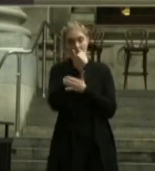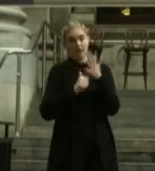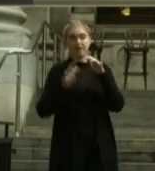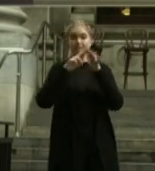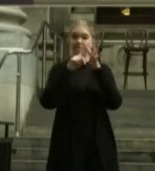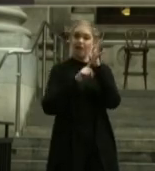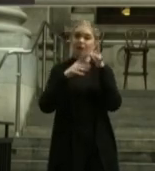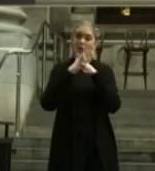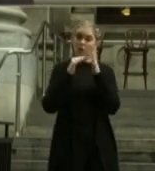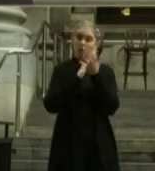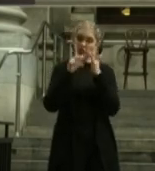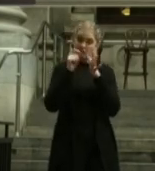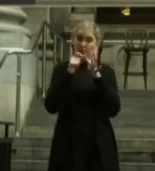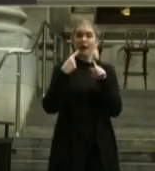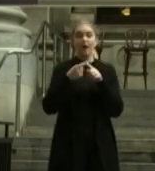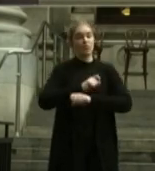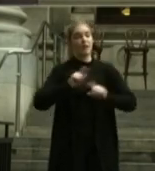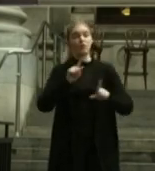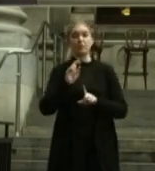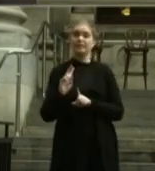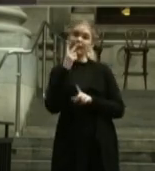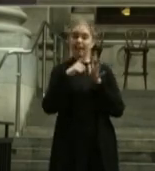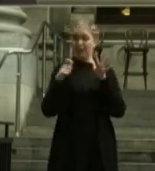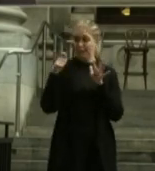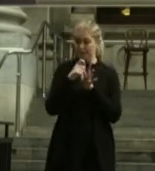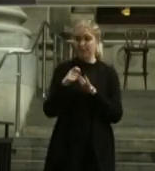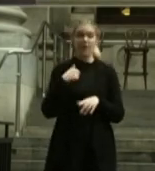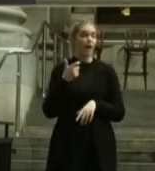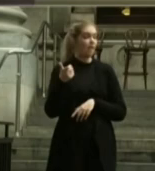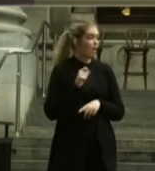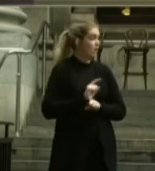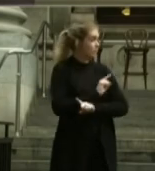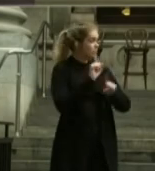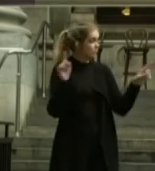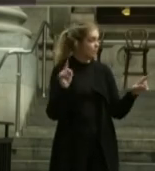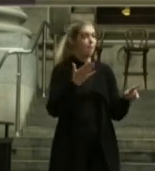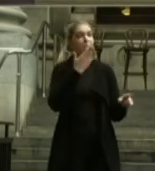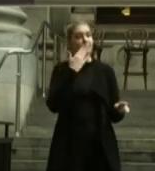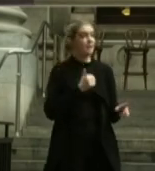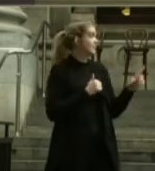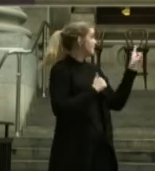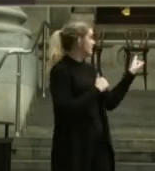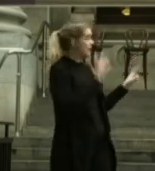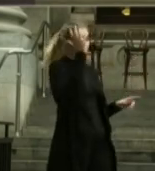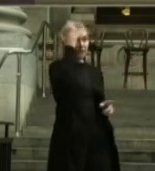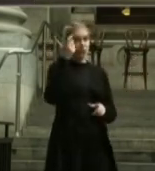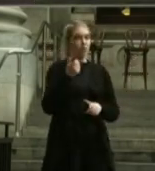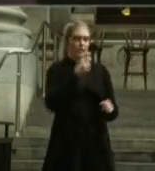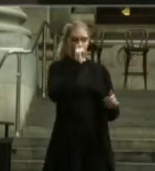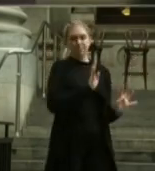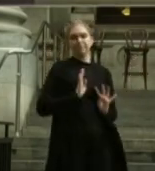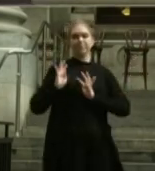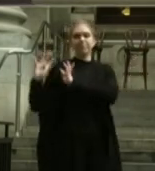her second EP, Sanctuary. As I invite Tilly onto the stage, I invite all our official guests to move off the stage.